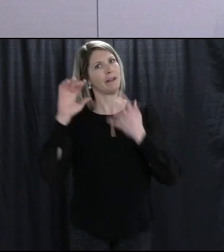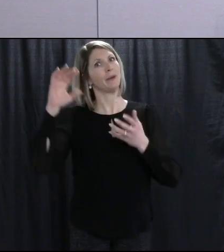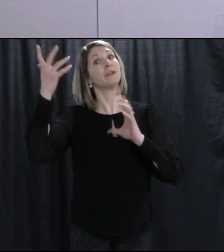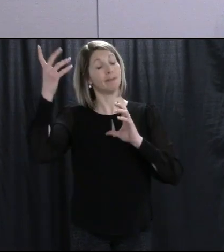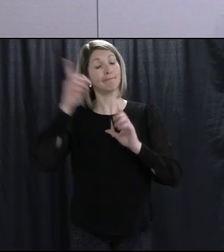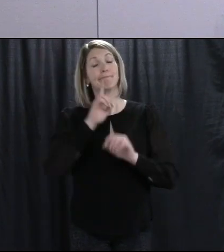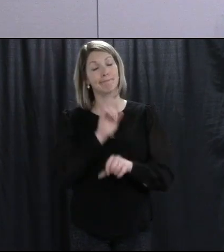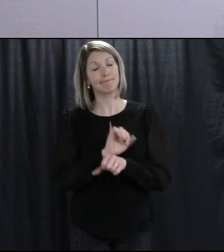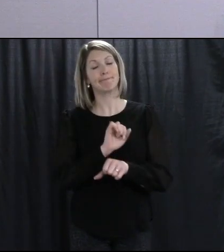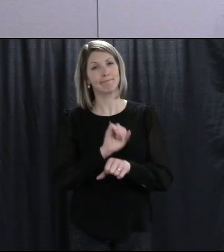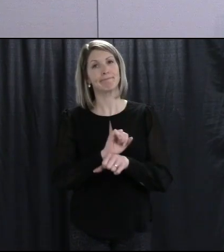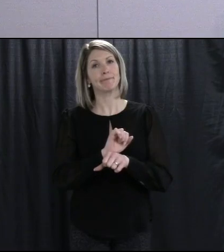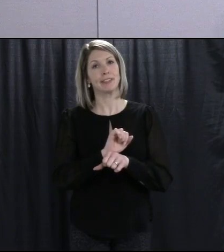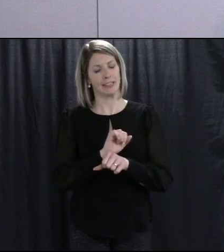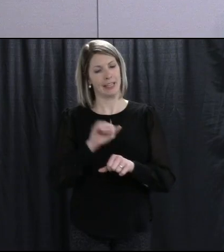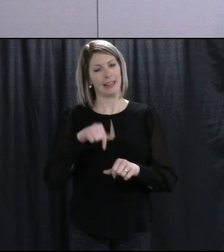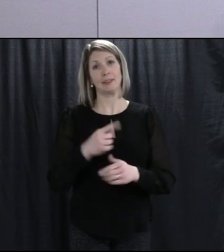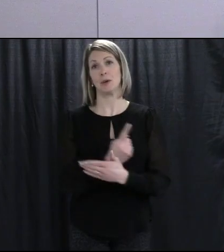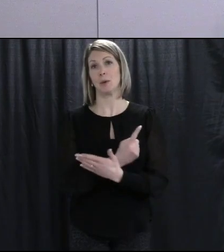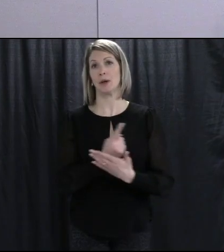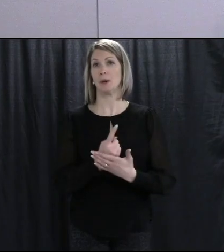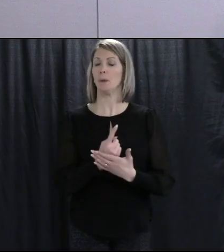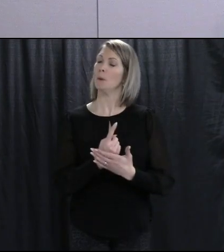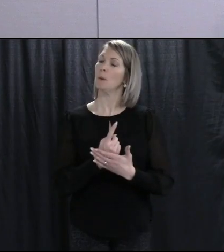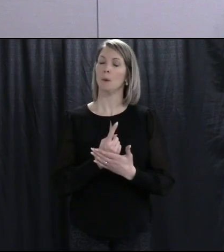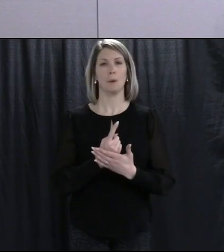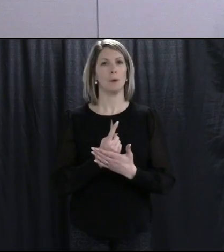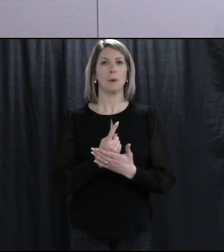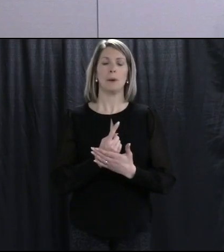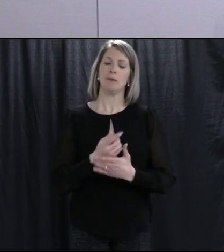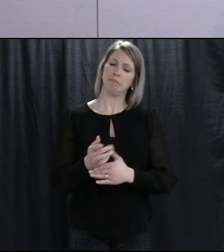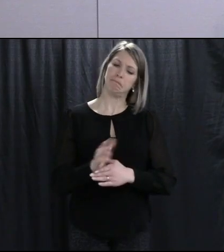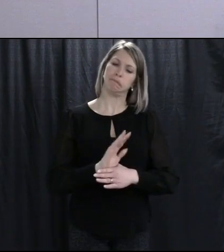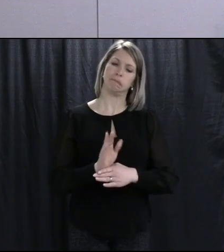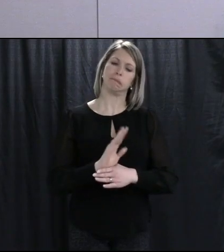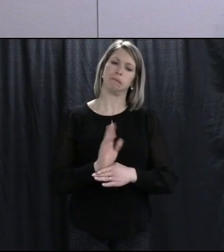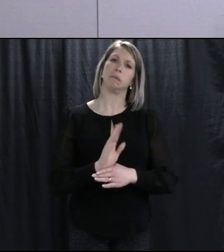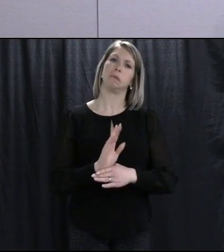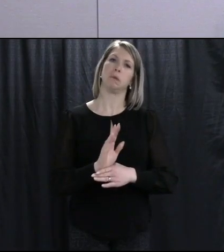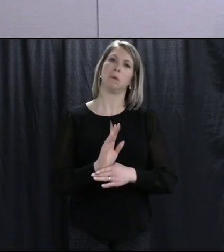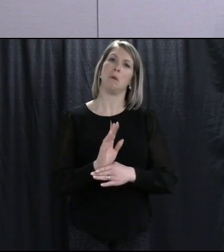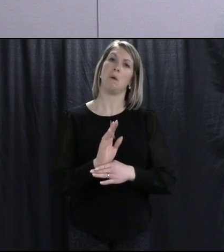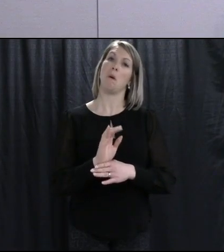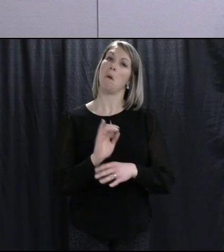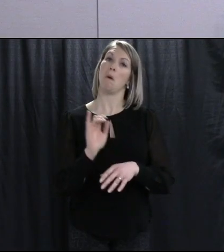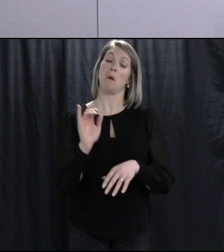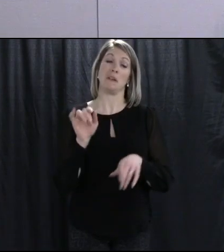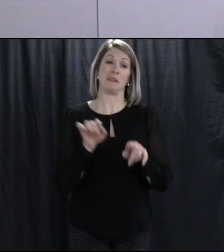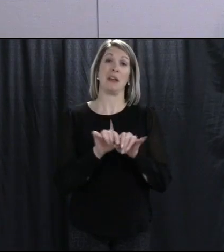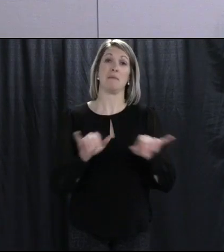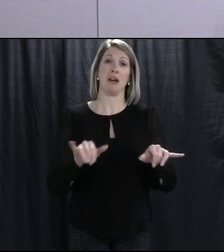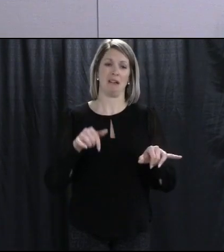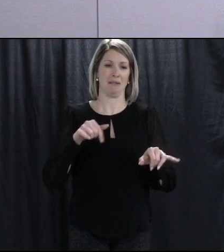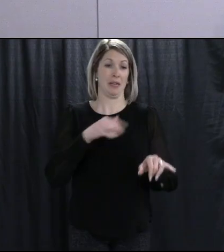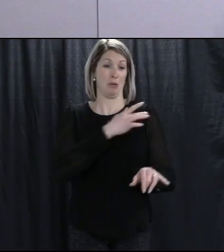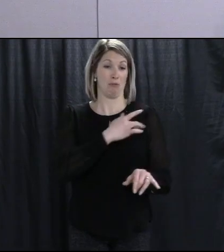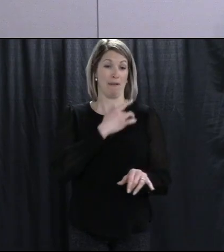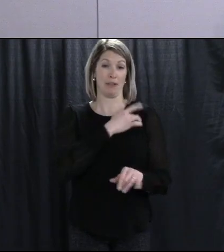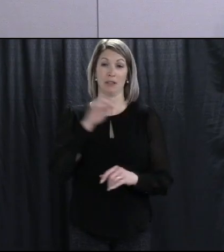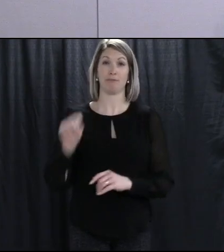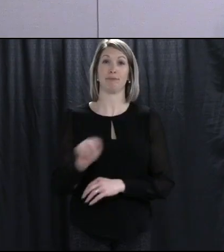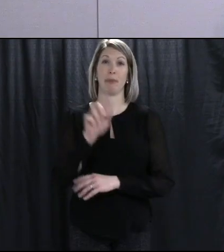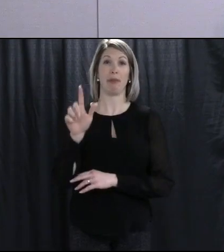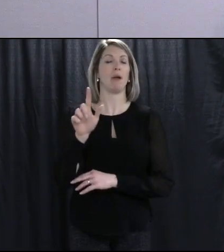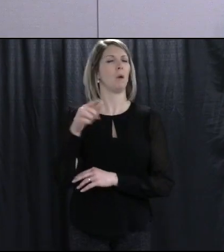know, has been an extremely busy week, and we are seeing some significant changes within our province. For example, we've